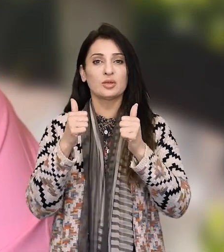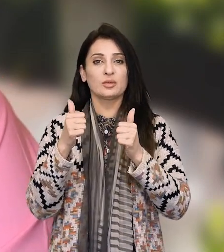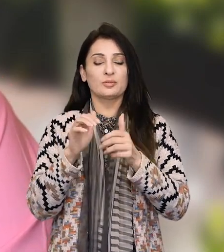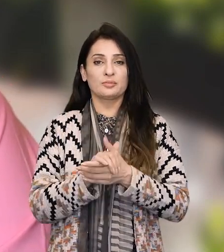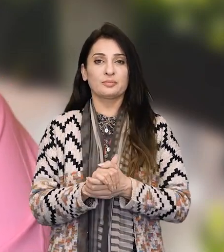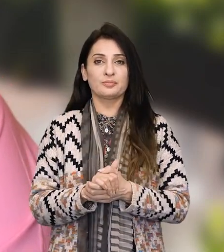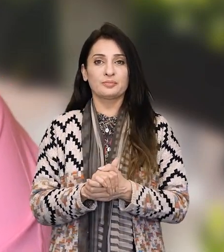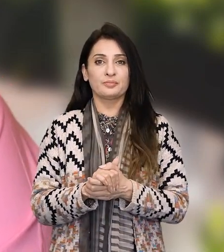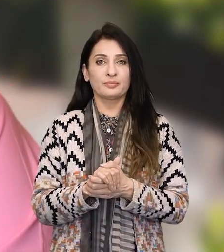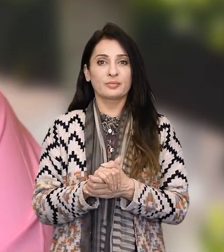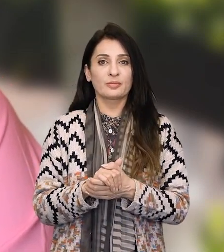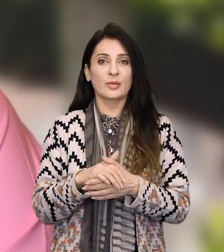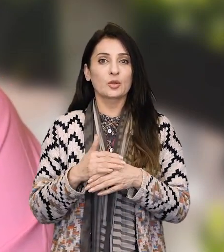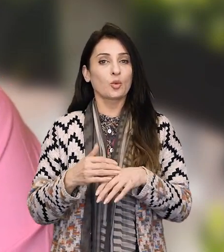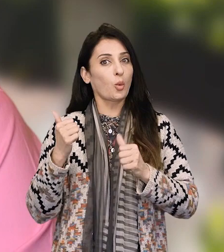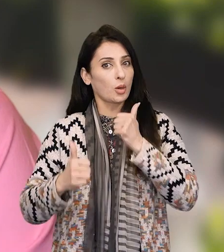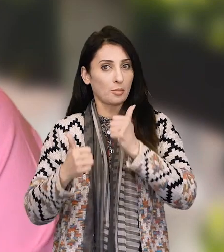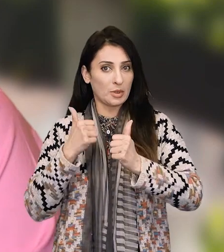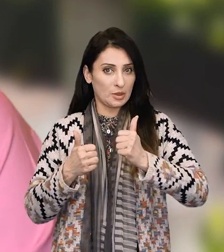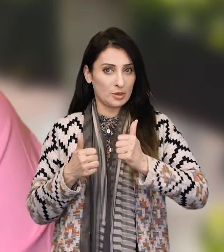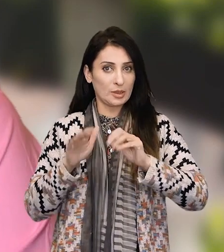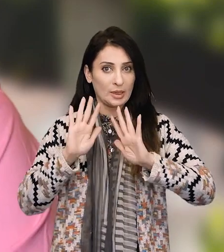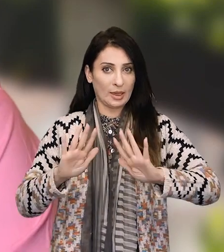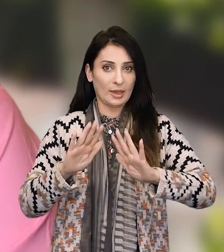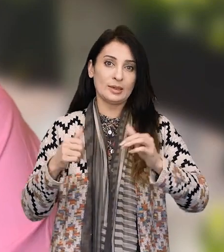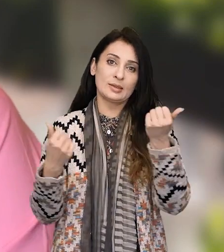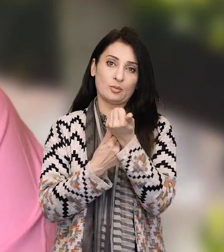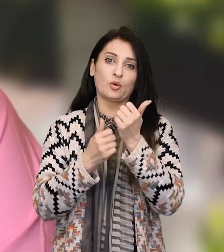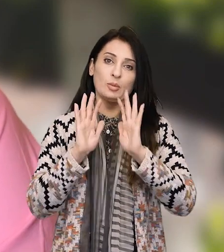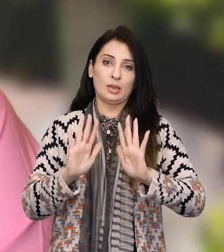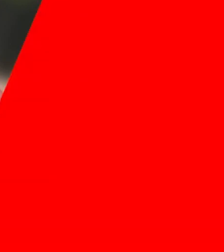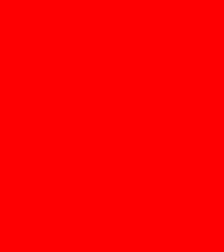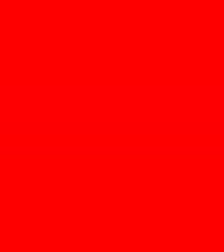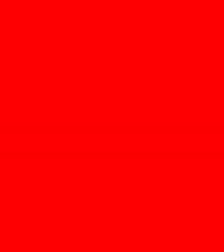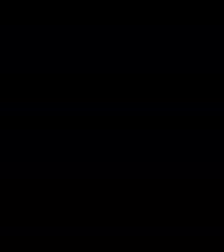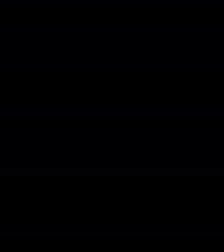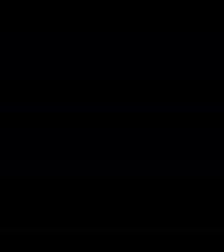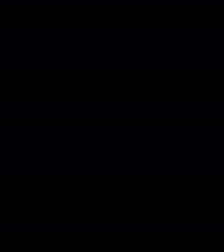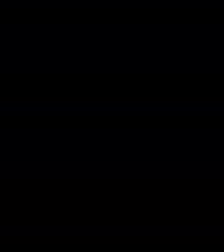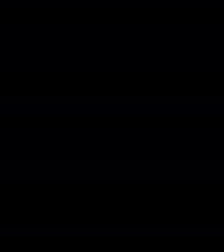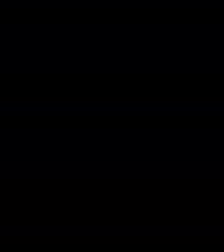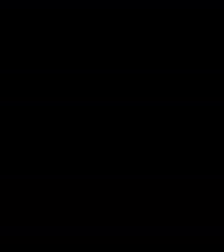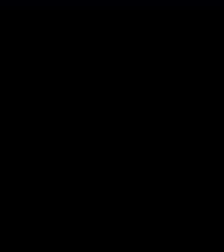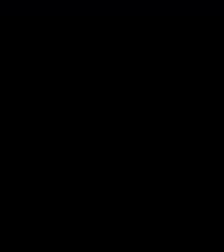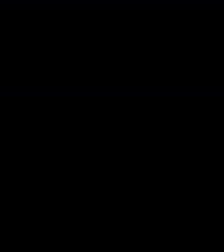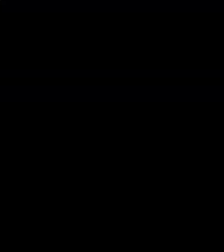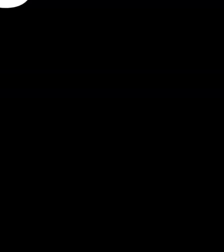supports each other in this as well. So there's competition, but there's also a lot of support.